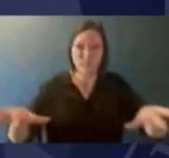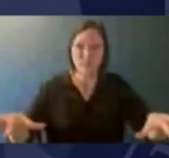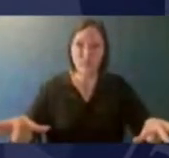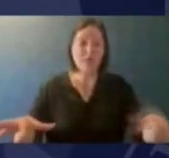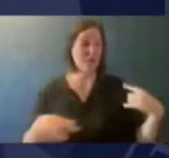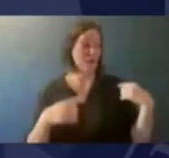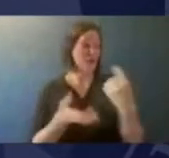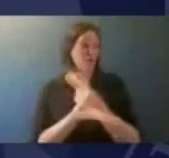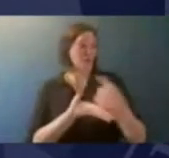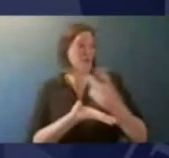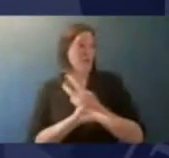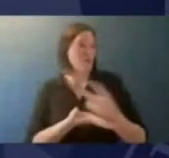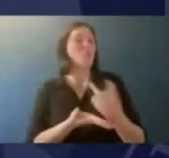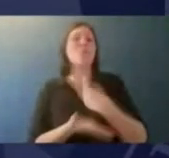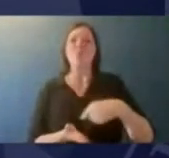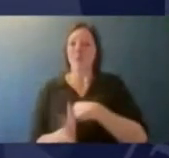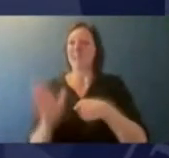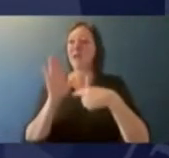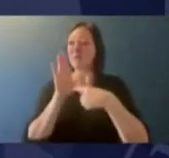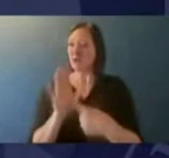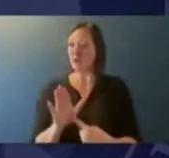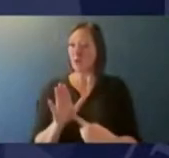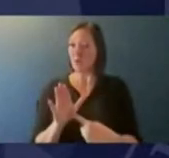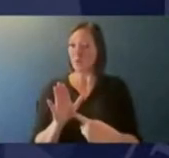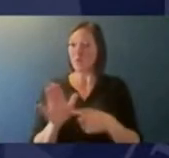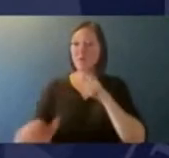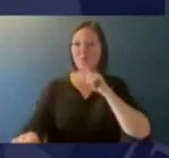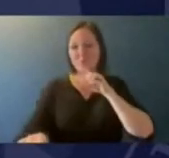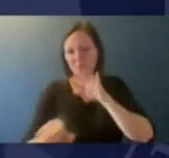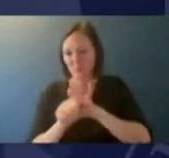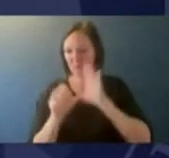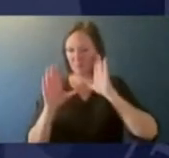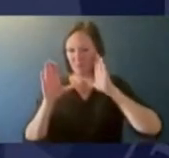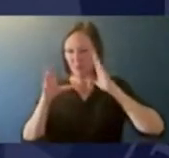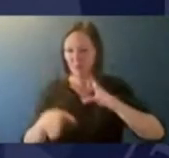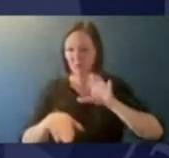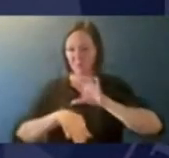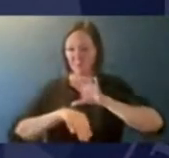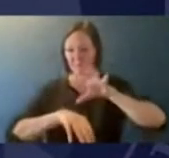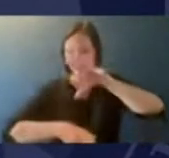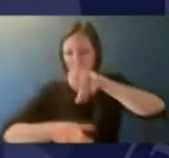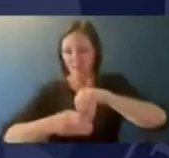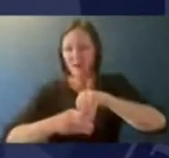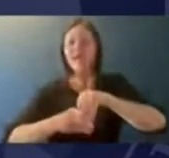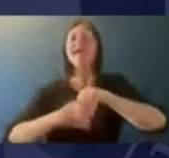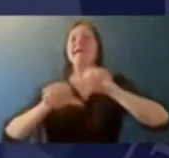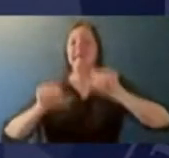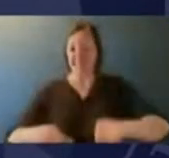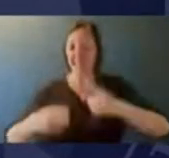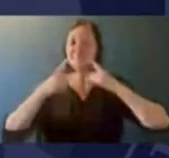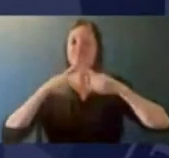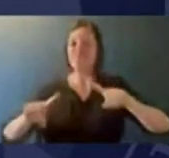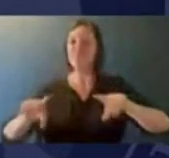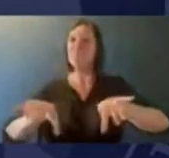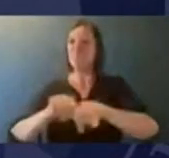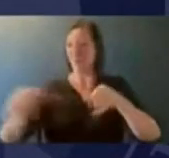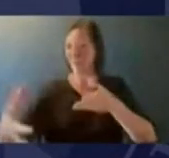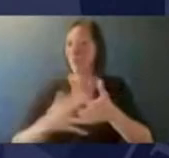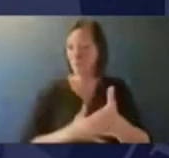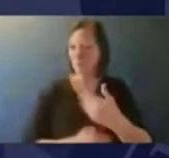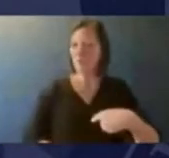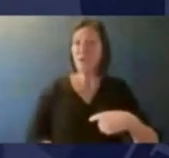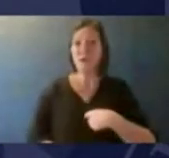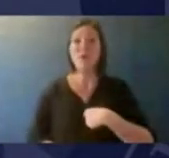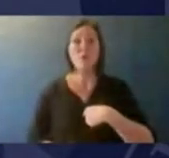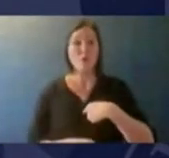few weeks, we have shown that concerted engagement can result in breakthroughs. We are encouraged that China